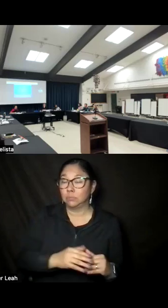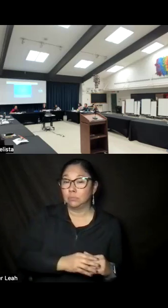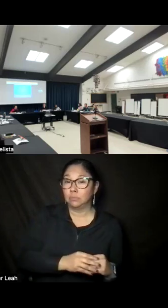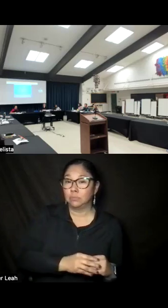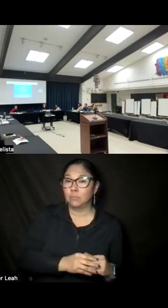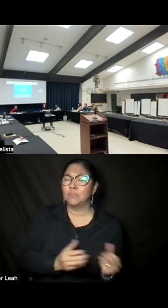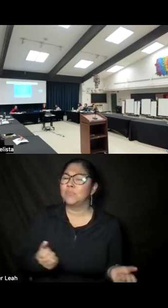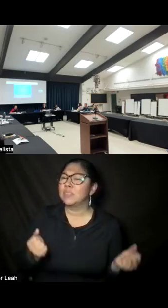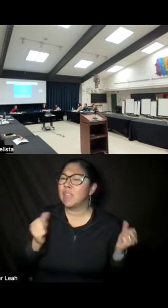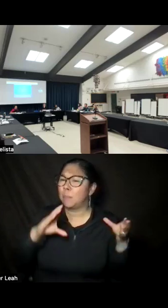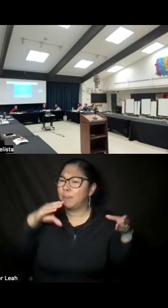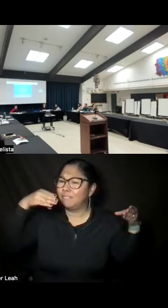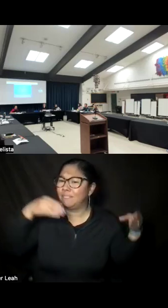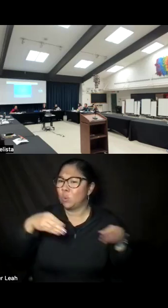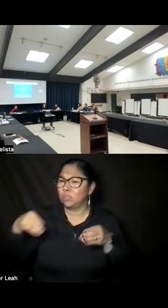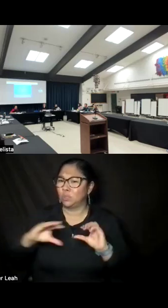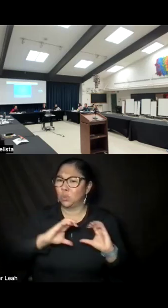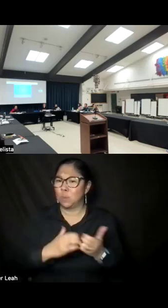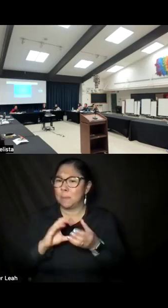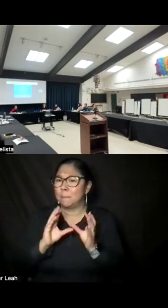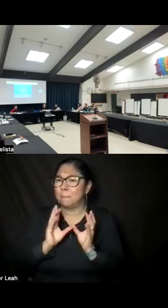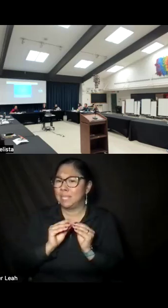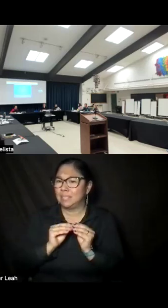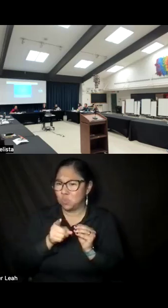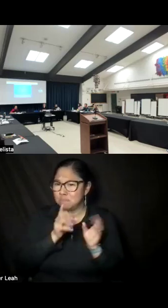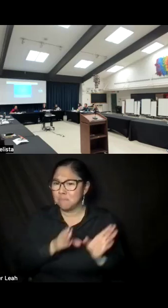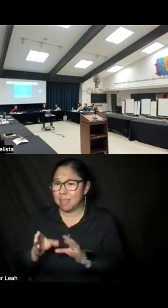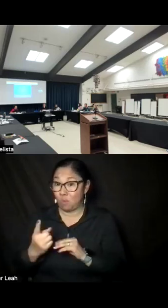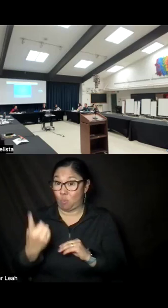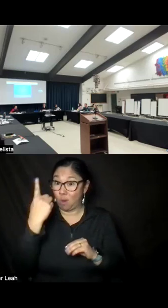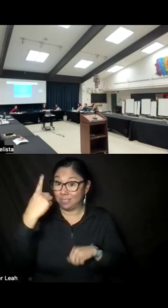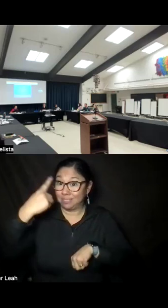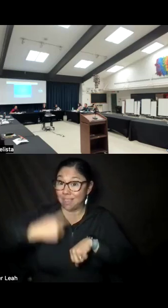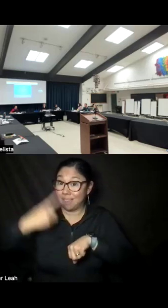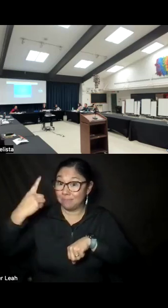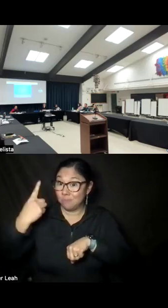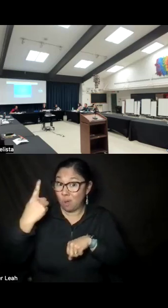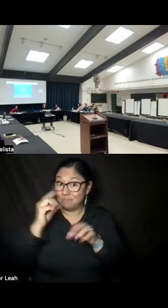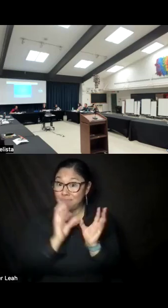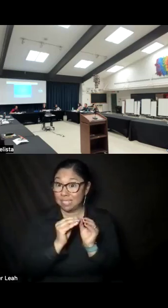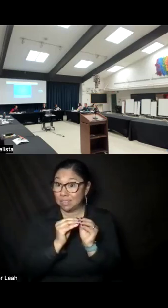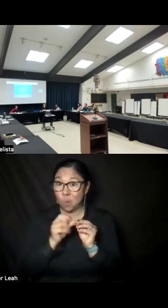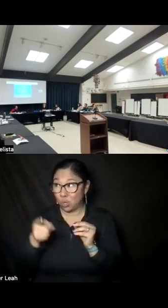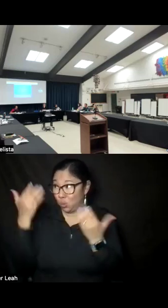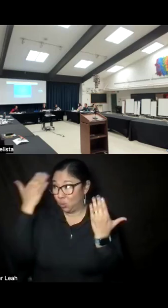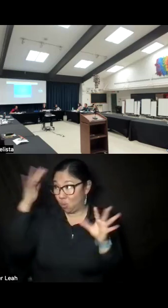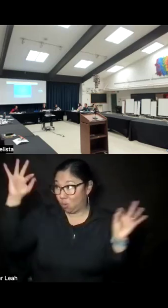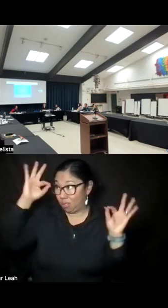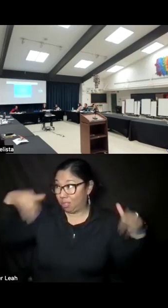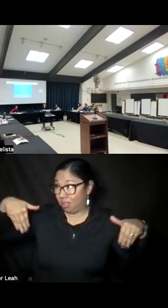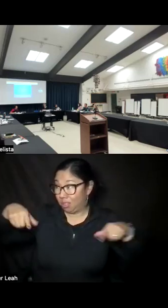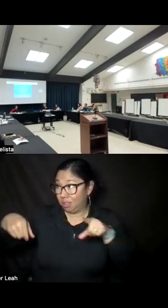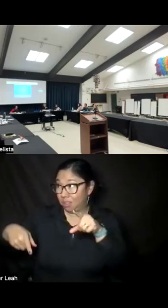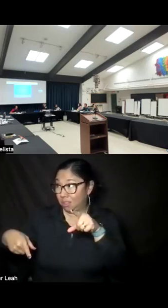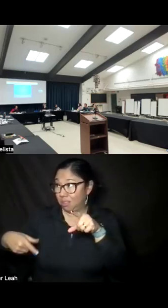How many focus group meetings are we gonna have? Is it just one focus group meeting, or do we not know yet?